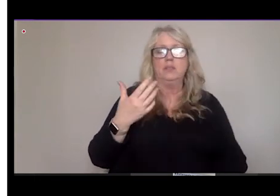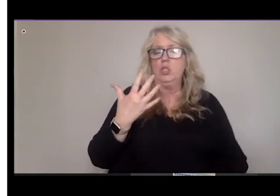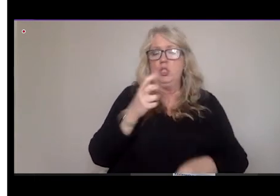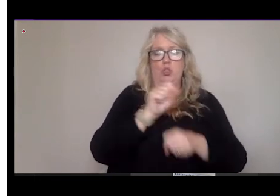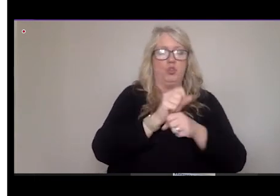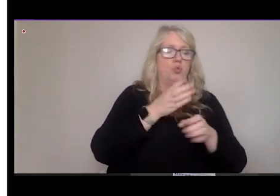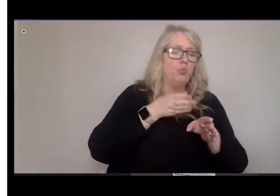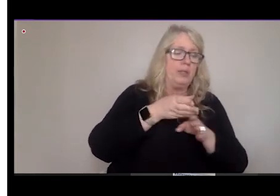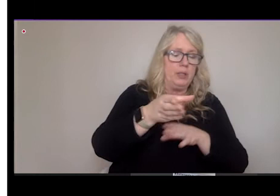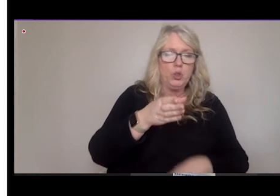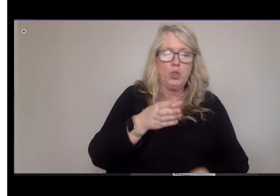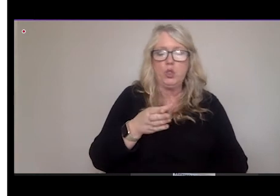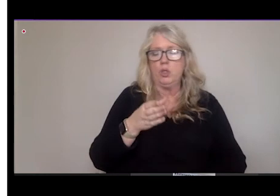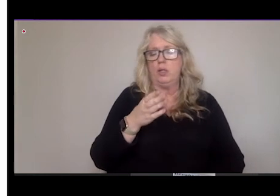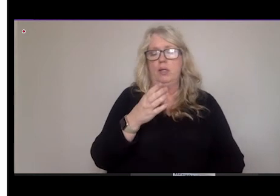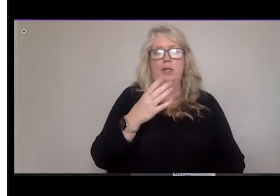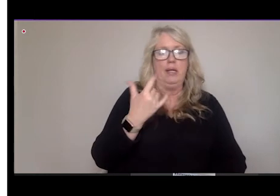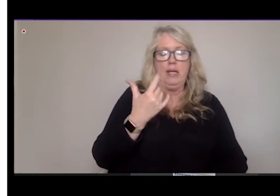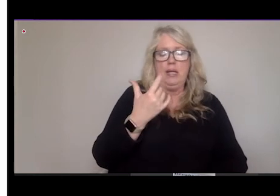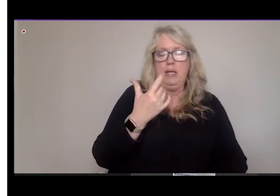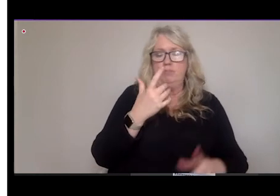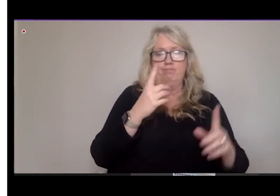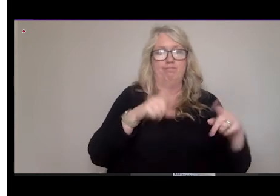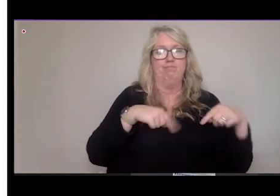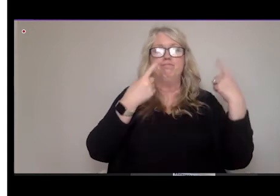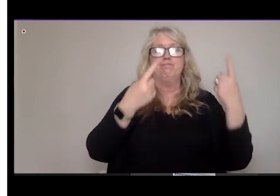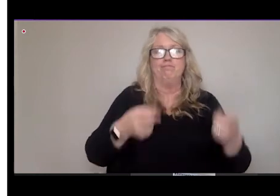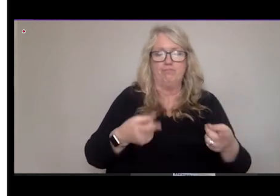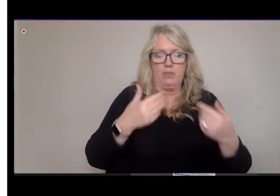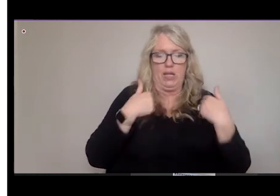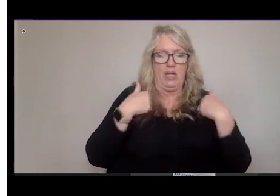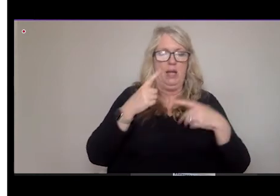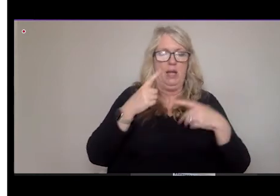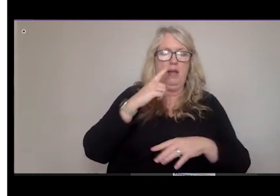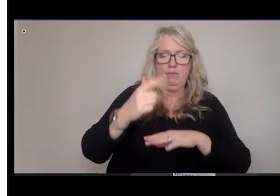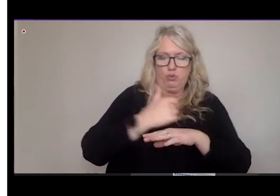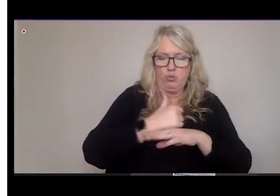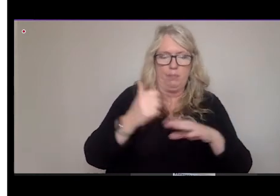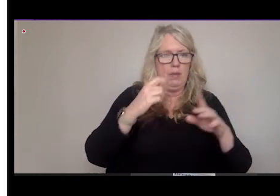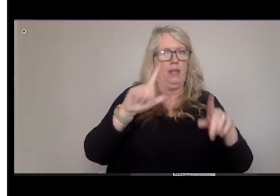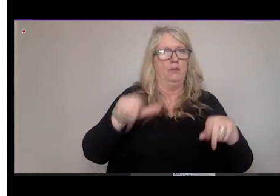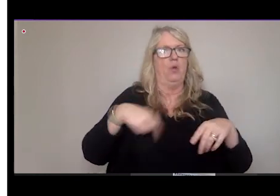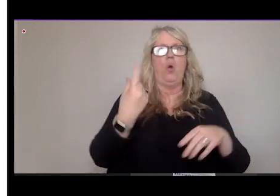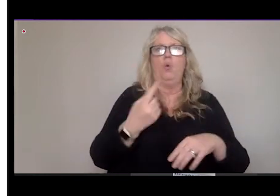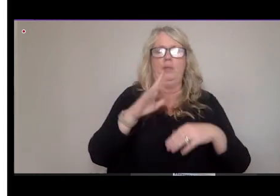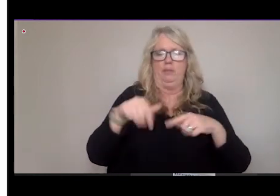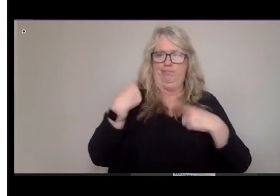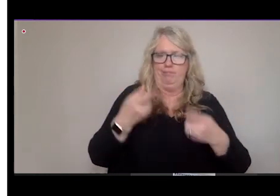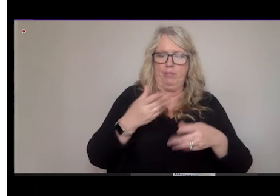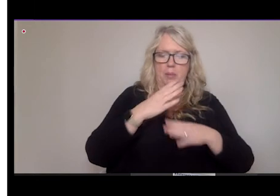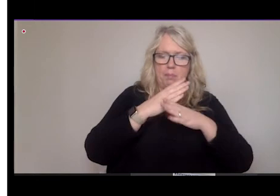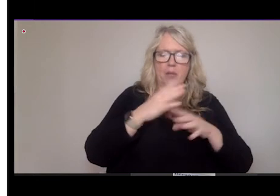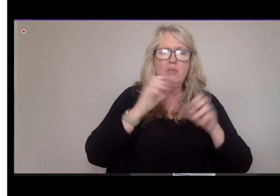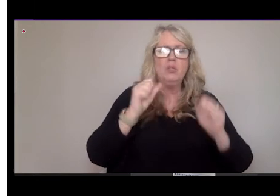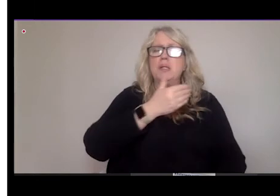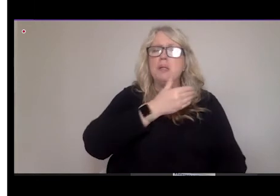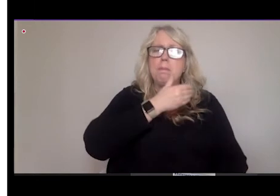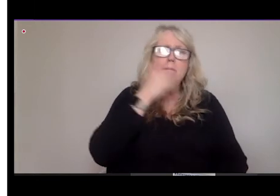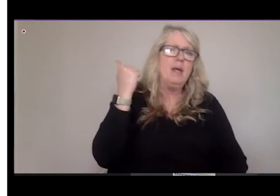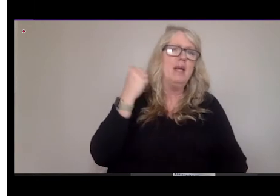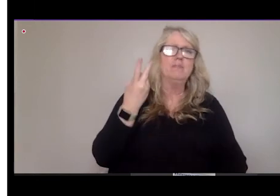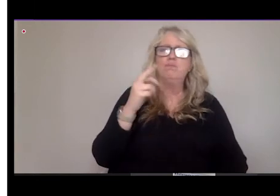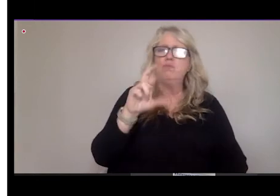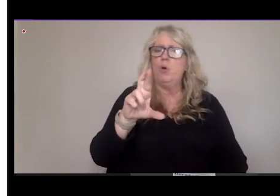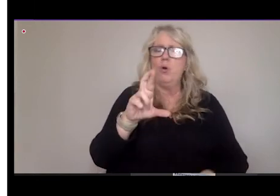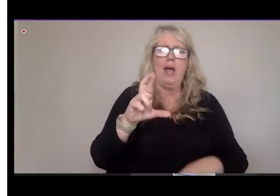these positions, all of these career positions I've had, transportation's always been a barrier. You could